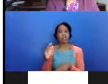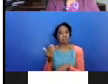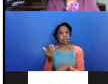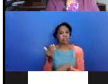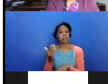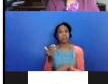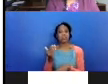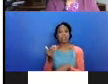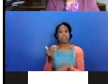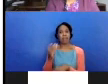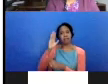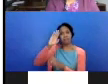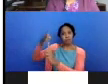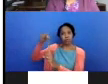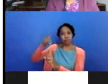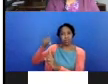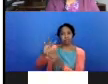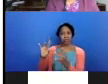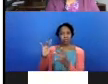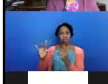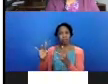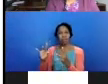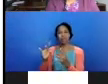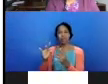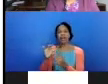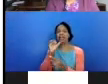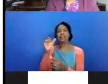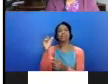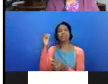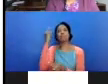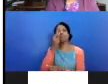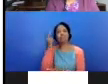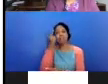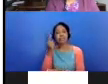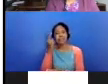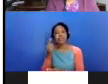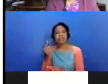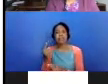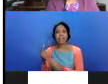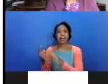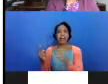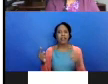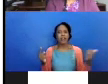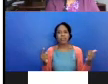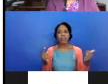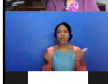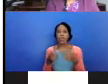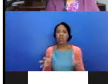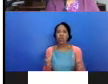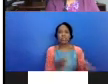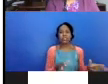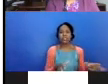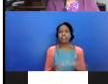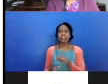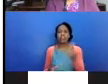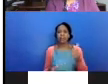of their abuse and their violence. I really didn't like spend enough time with that. I just had this story that it was working,